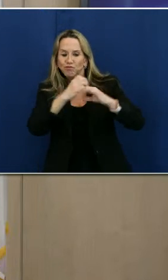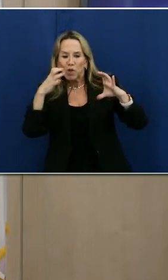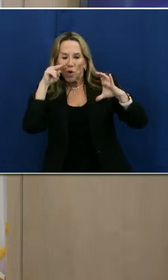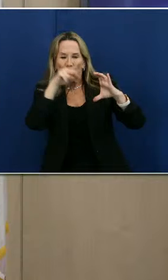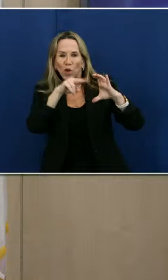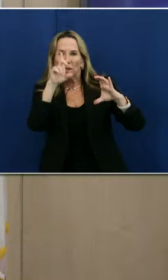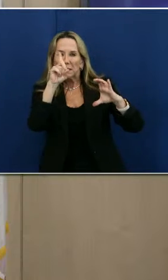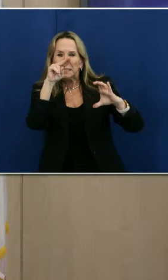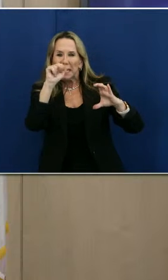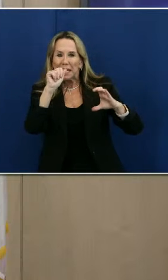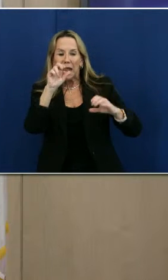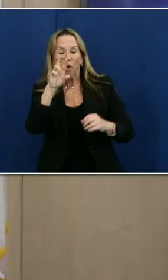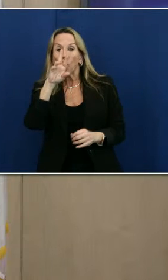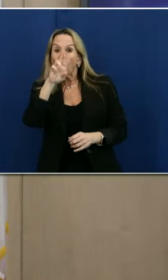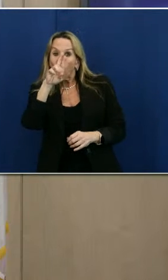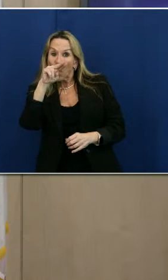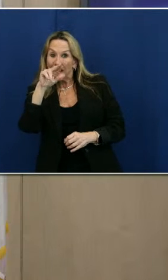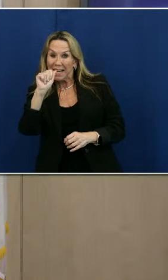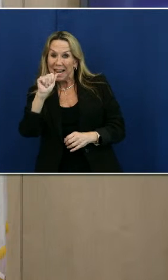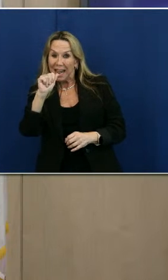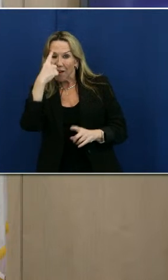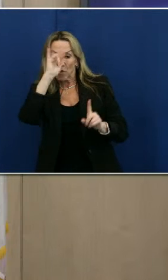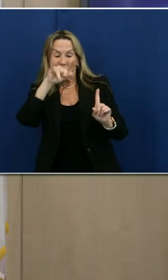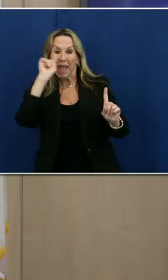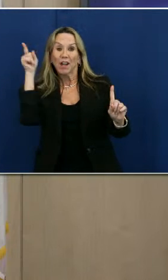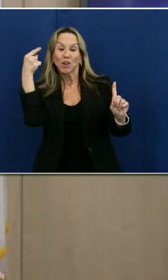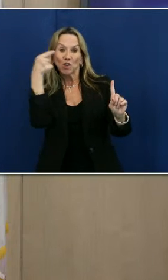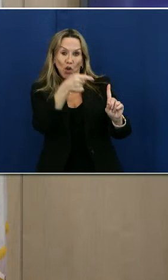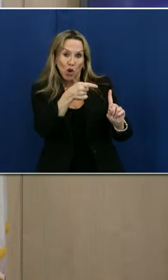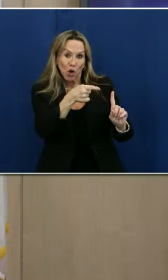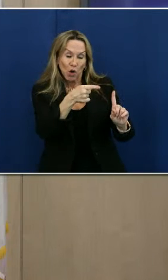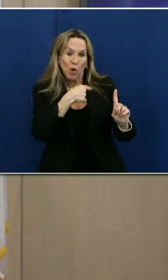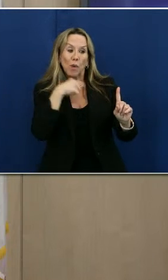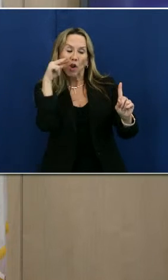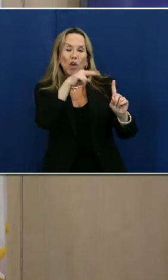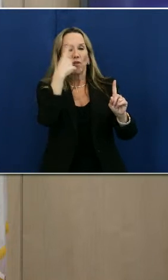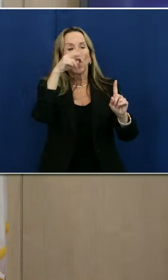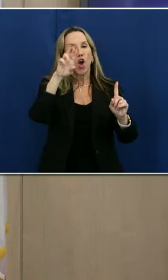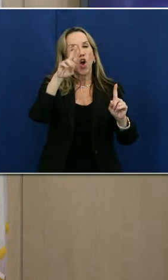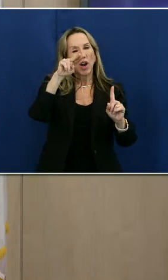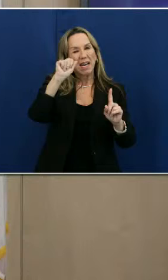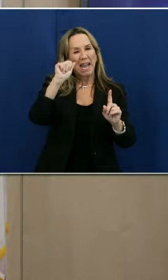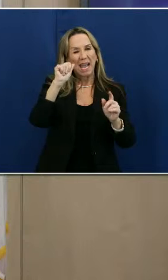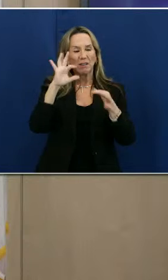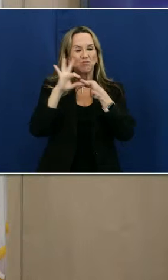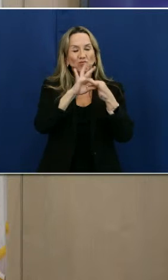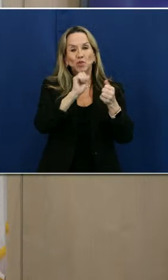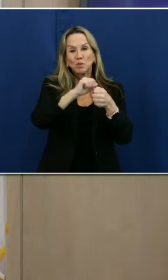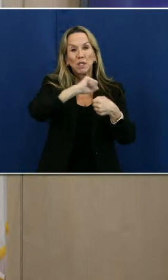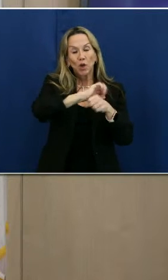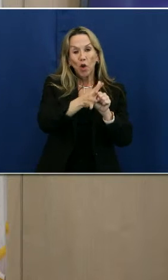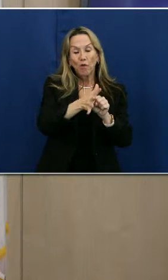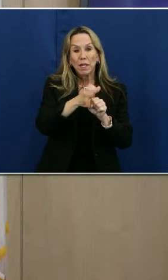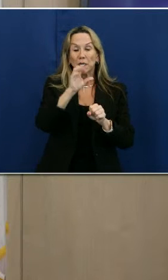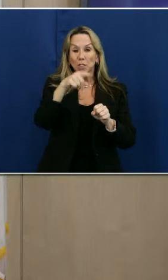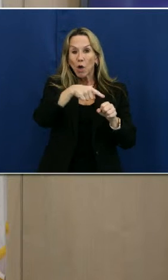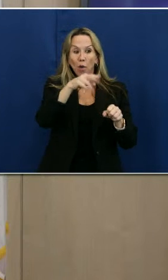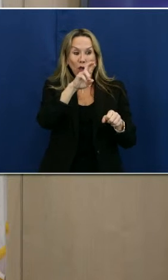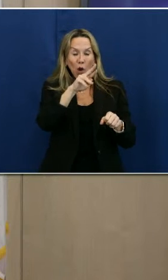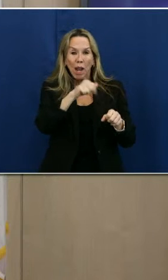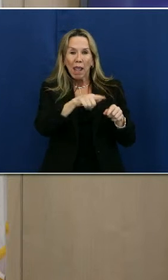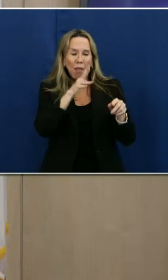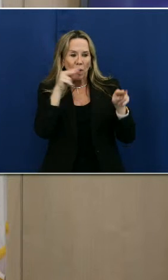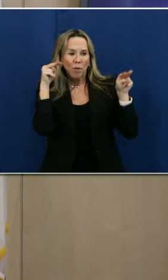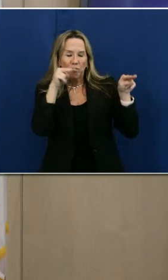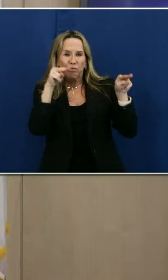DNA or RNA of the target that you're looking for. In this case, it's RNA from this virus, and they amplify it over time.